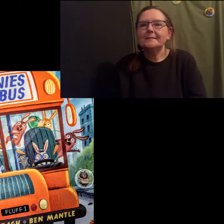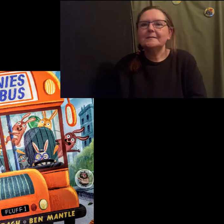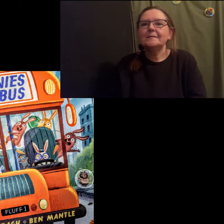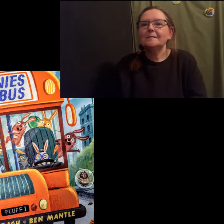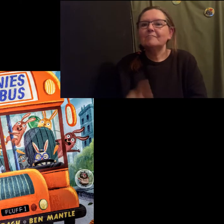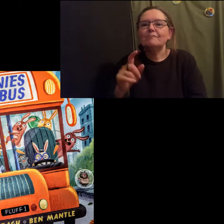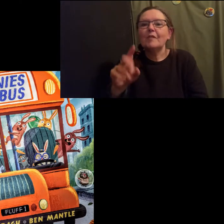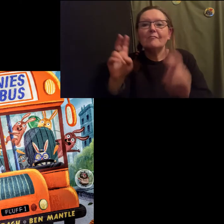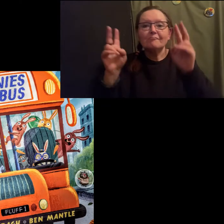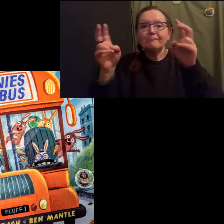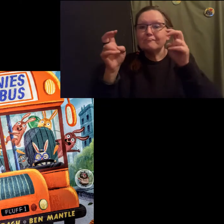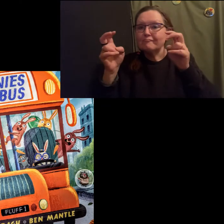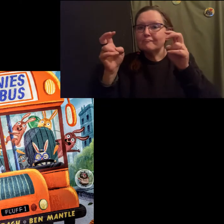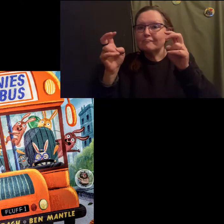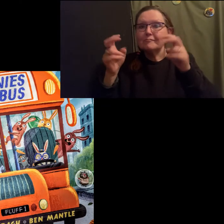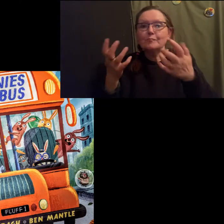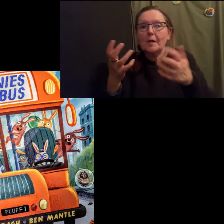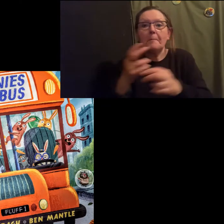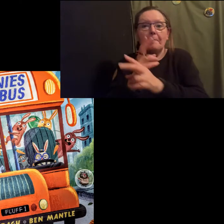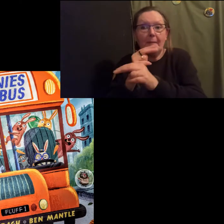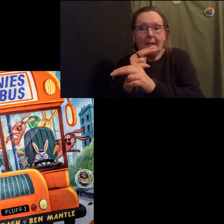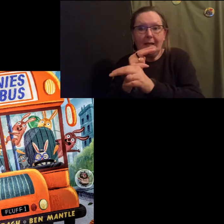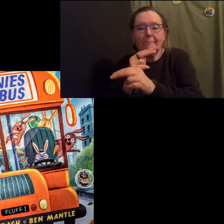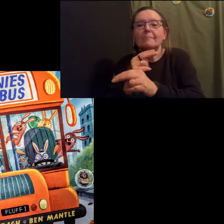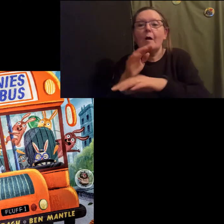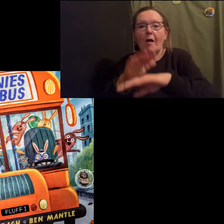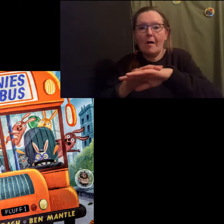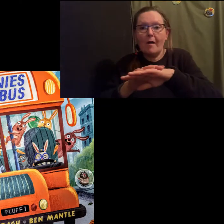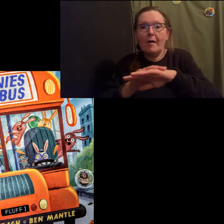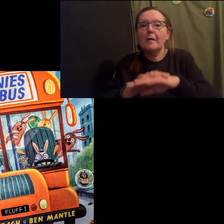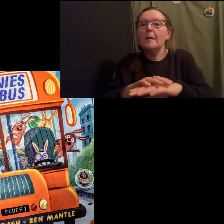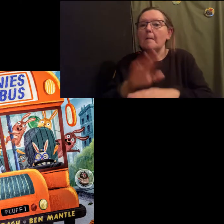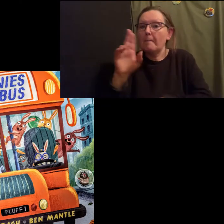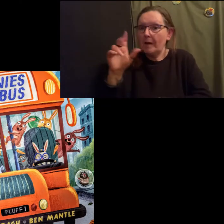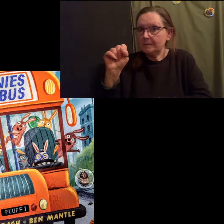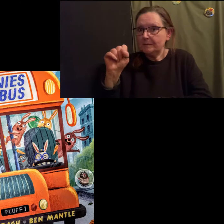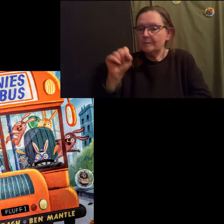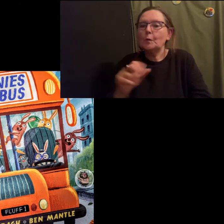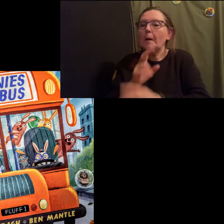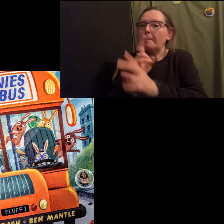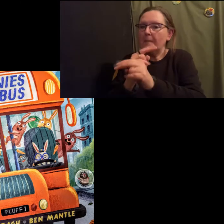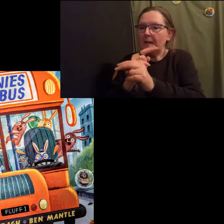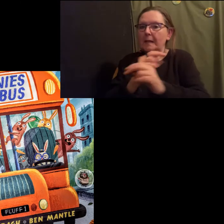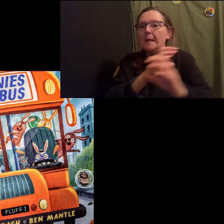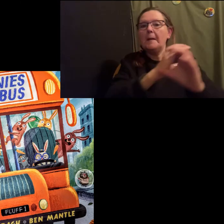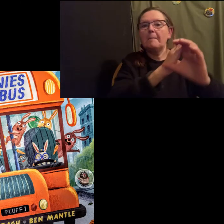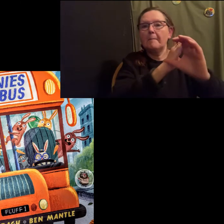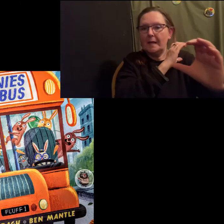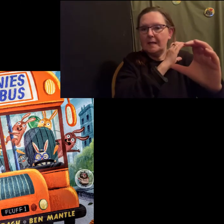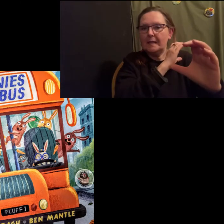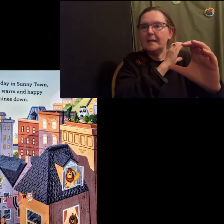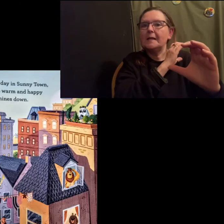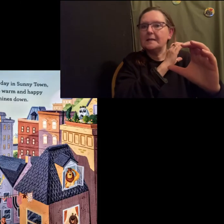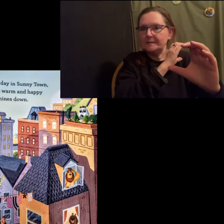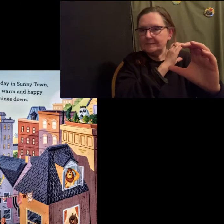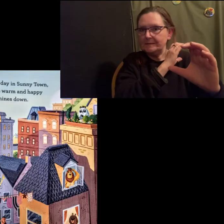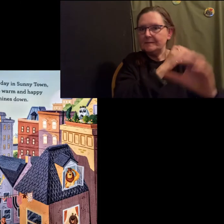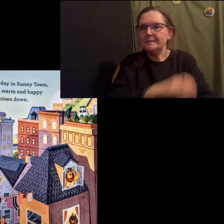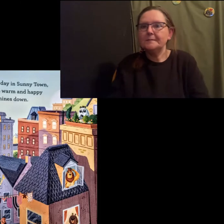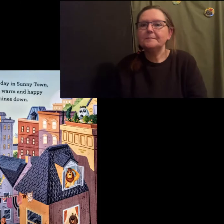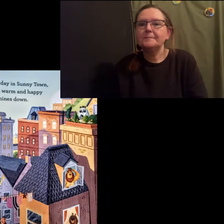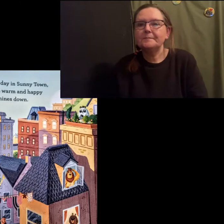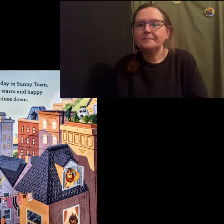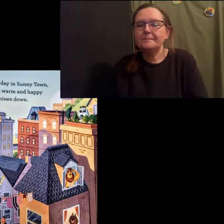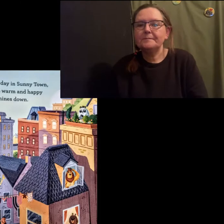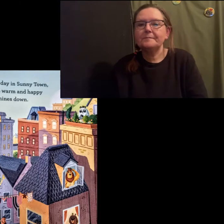This story is called Bunnies on the Bus. Isn't that exciting? Bunnies on